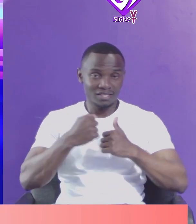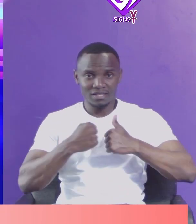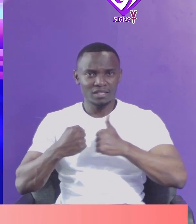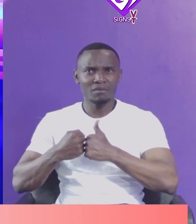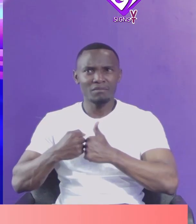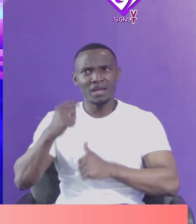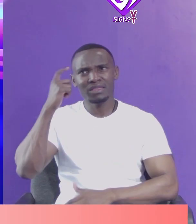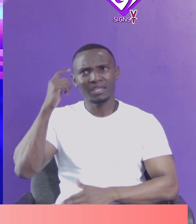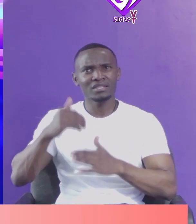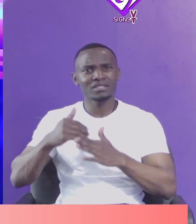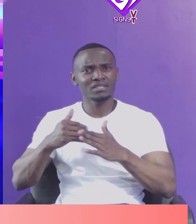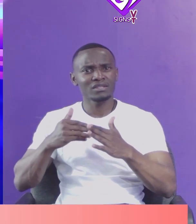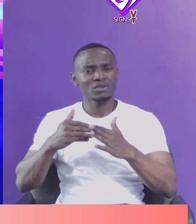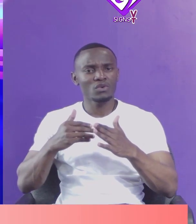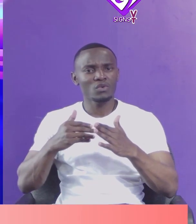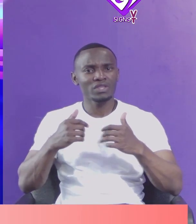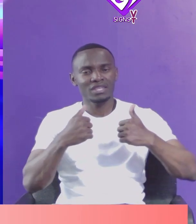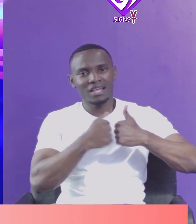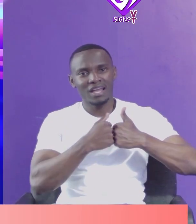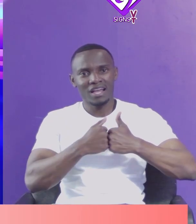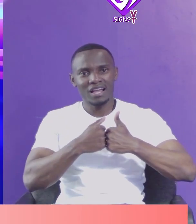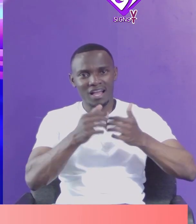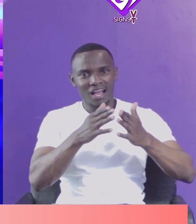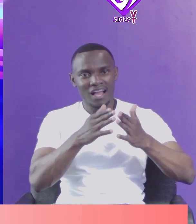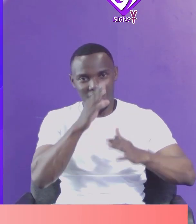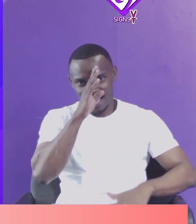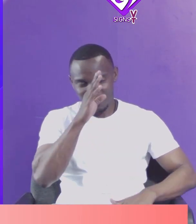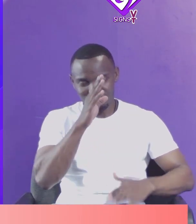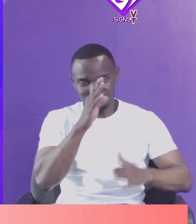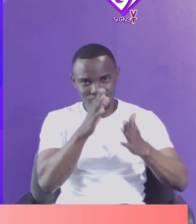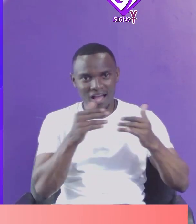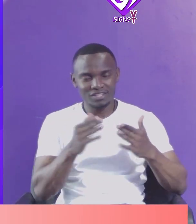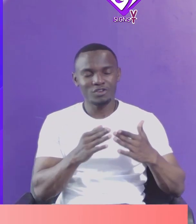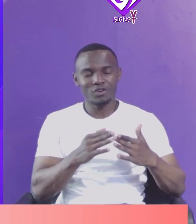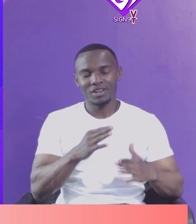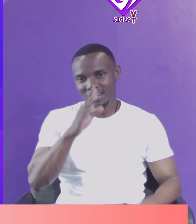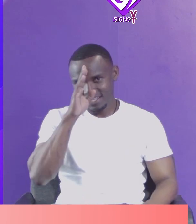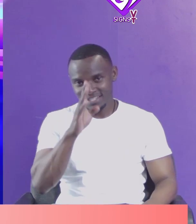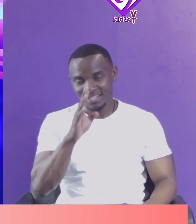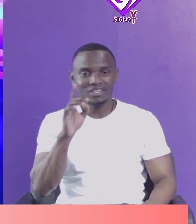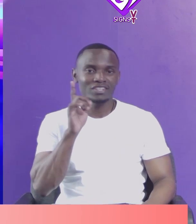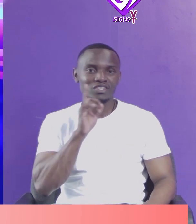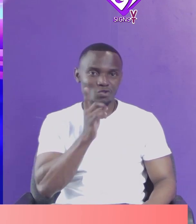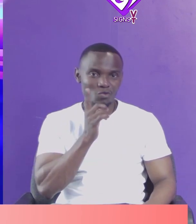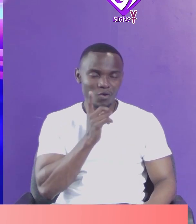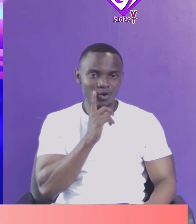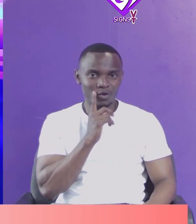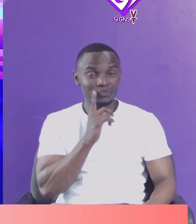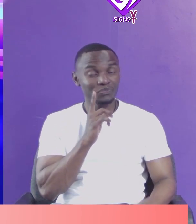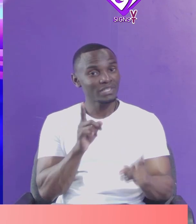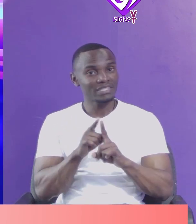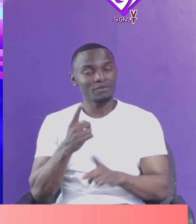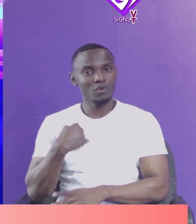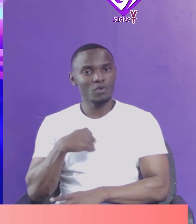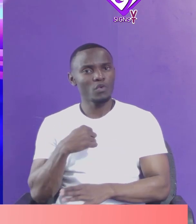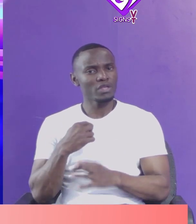think is against Arsenal, right? Right, yes, on Sunday. Super Sunday. Kesho. Yes, you're talking about that, yes, in a few. That is definitely a game to look up to because I feel like